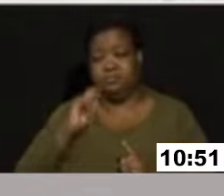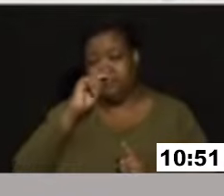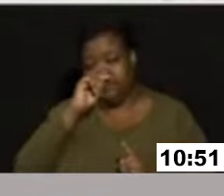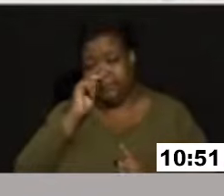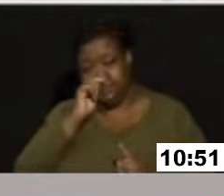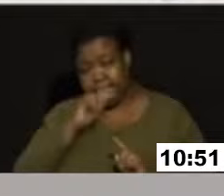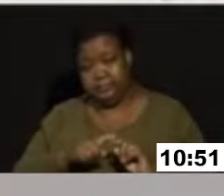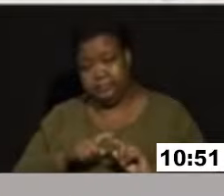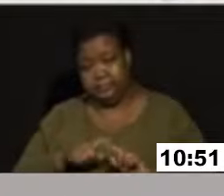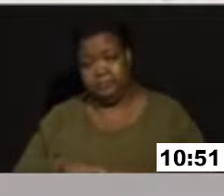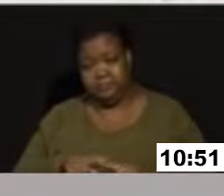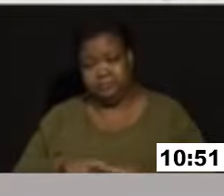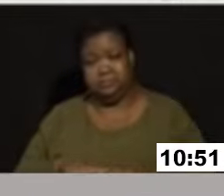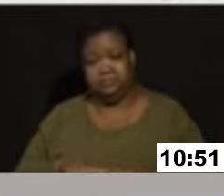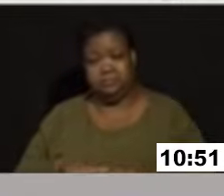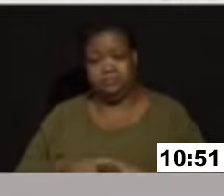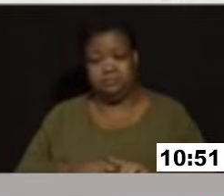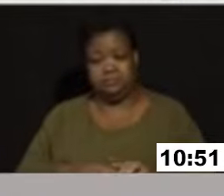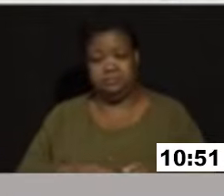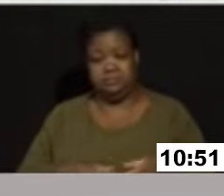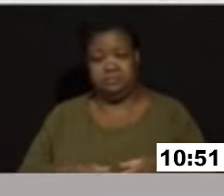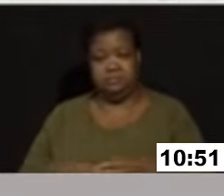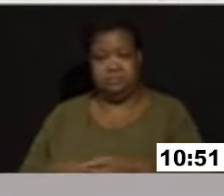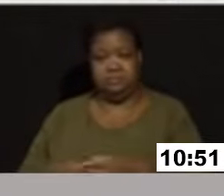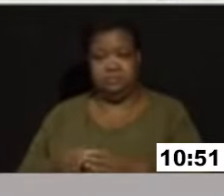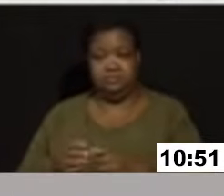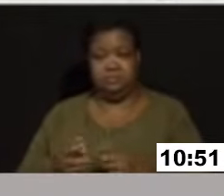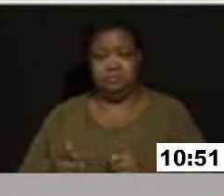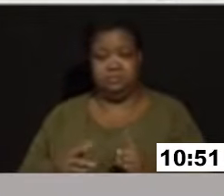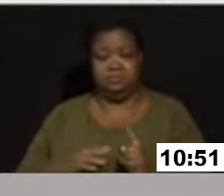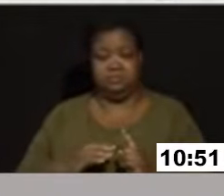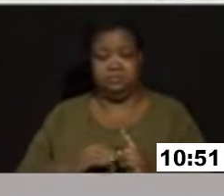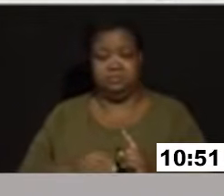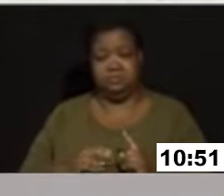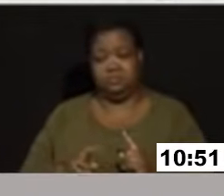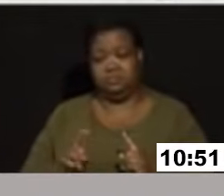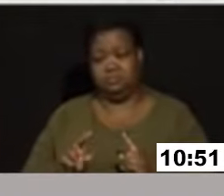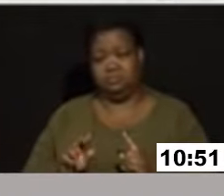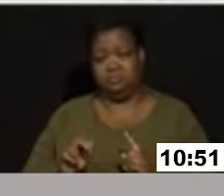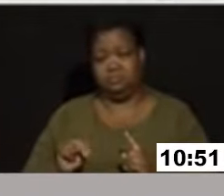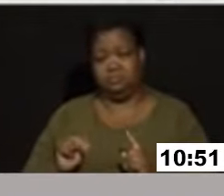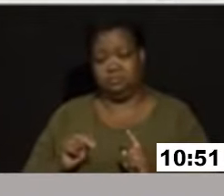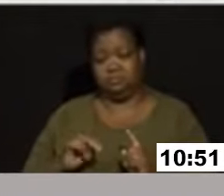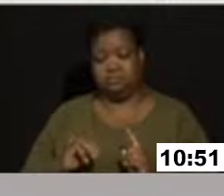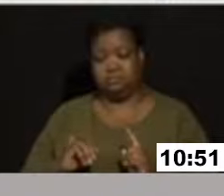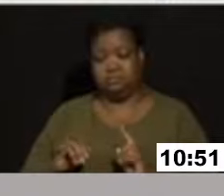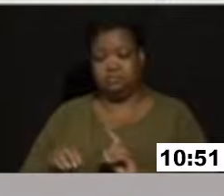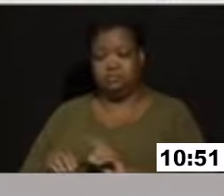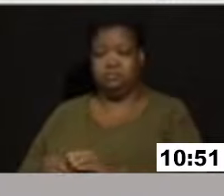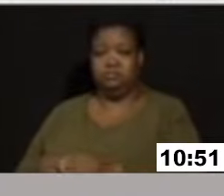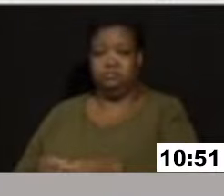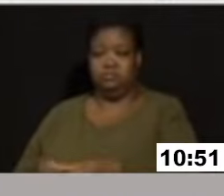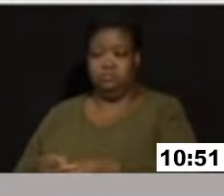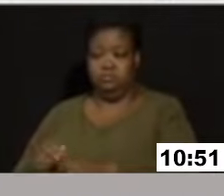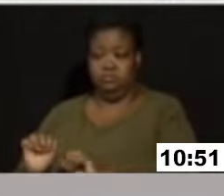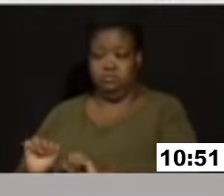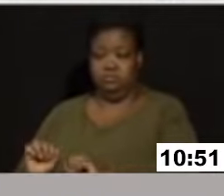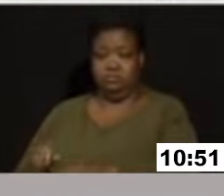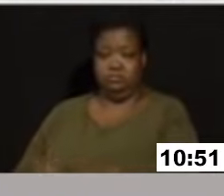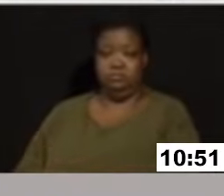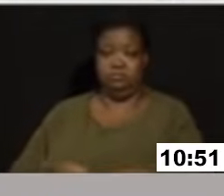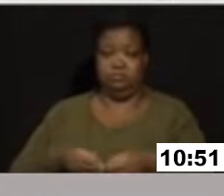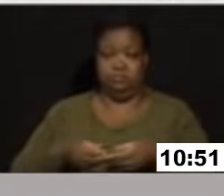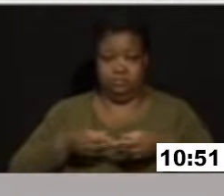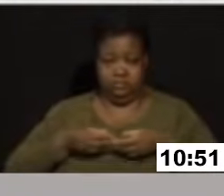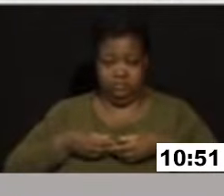And if we can also just ask then that Mr. Vani's a list of documents that are going to be put, if those can be given to